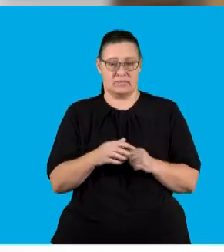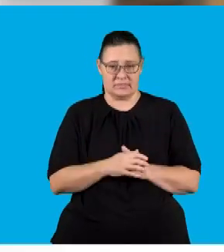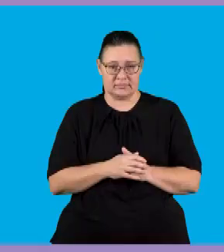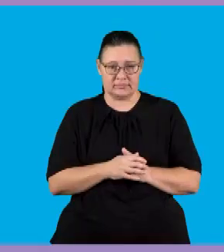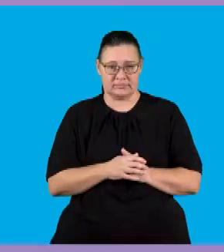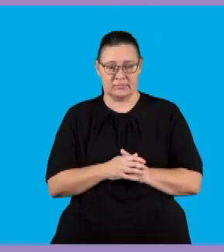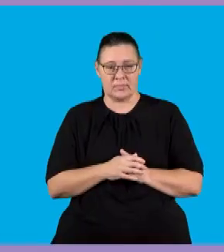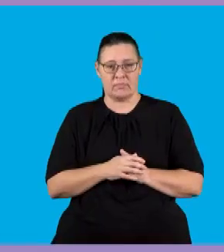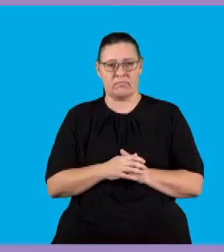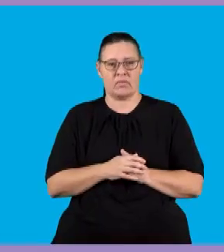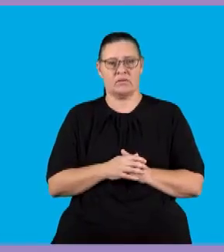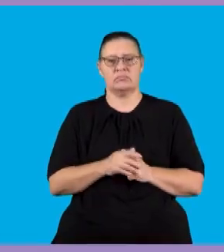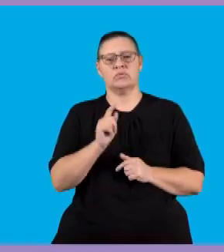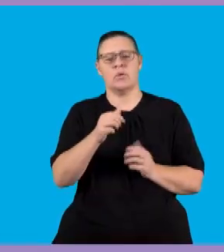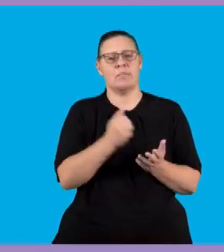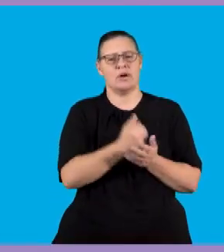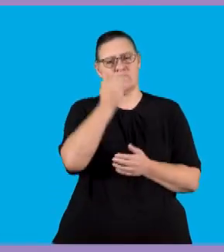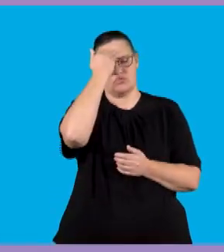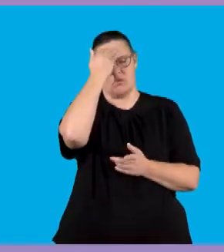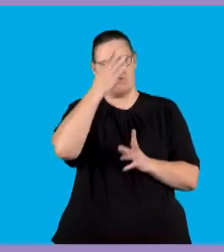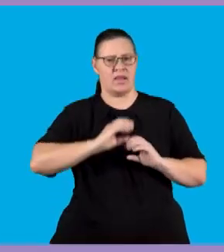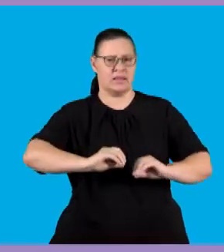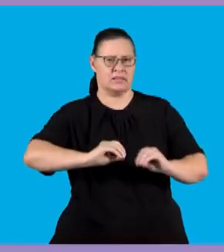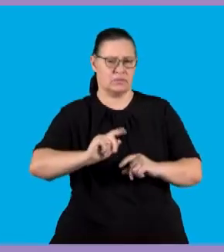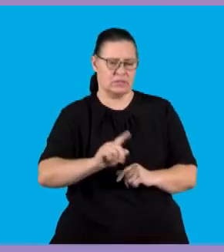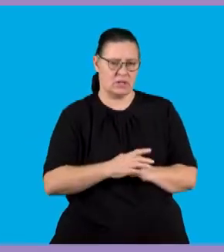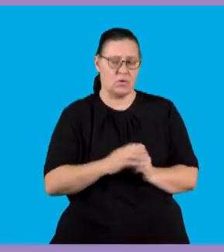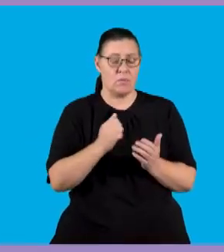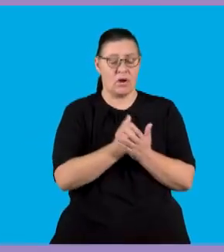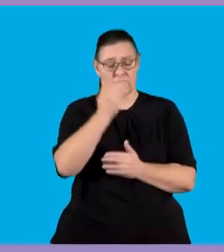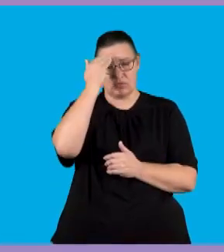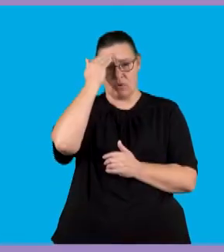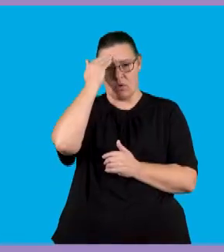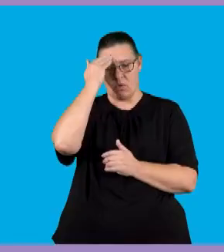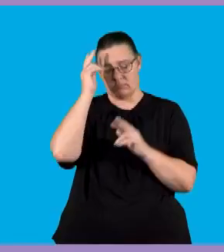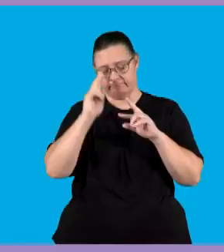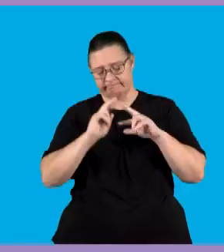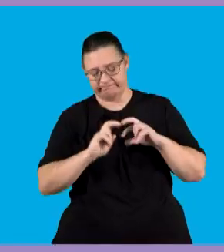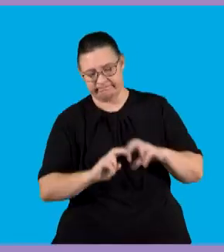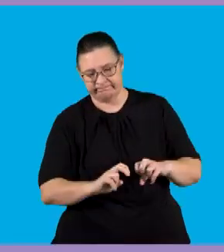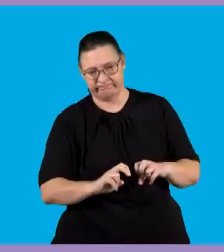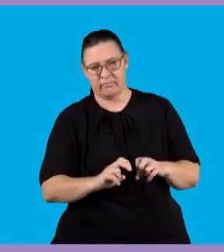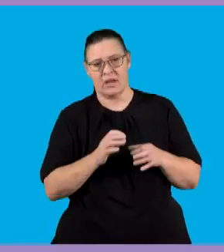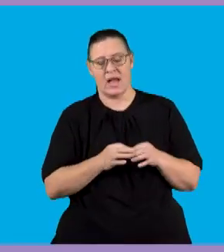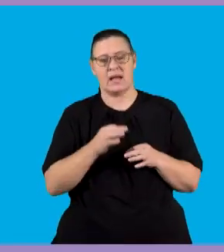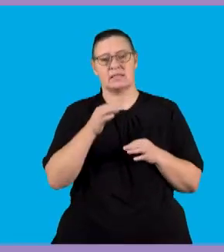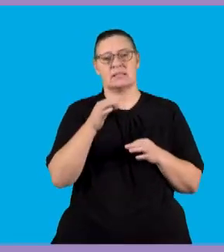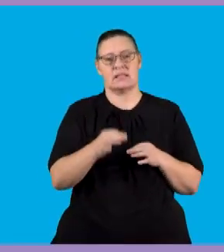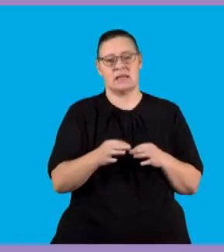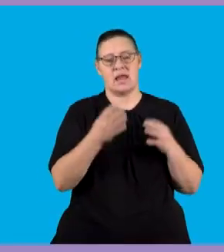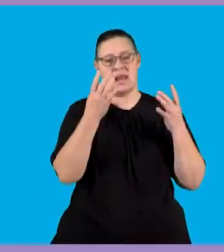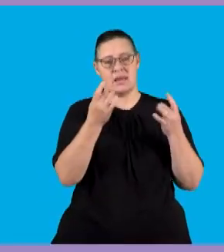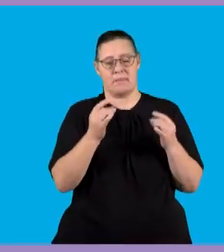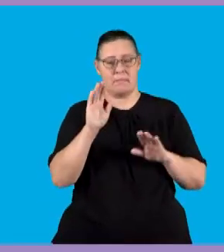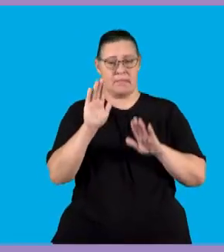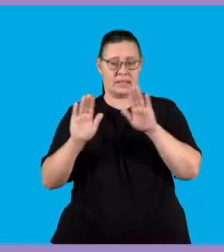equations. So what should you know for this lesson? Well, you must know how to investigate and